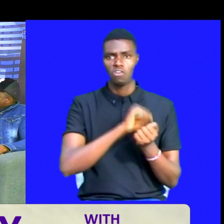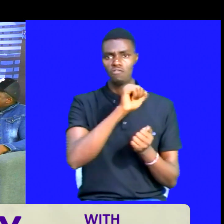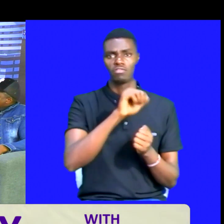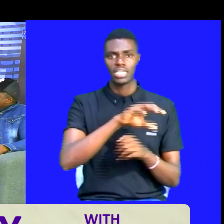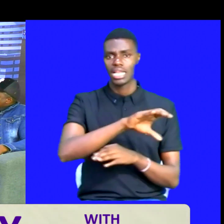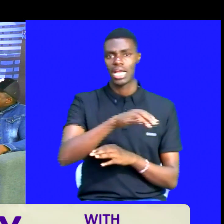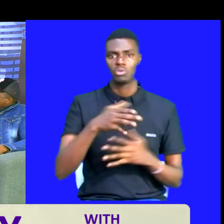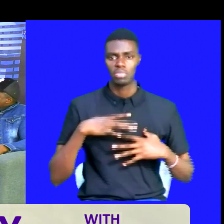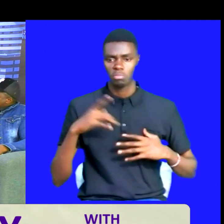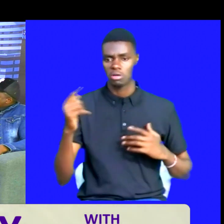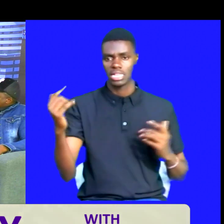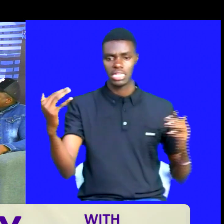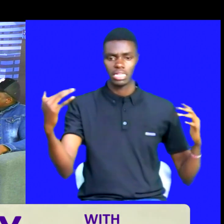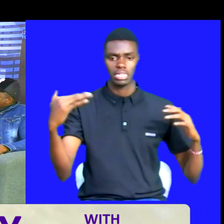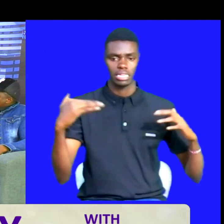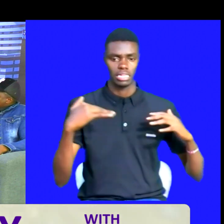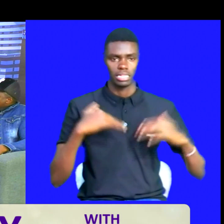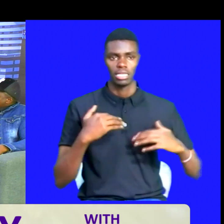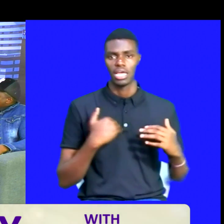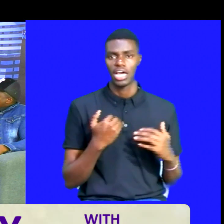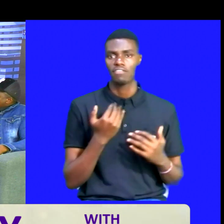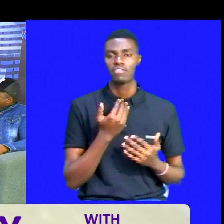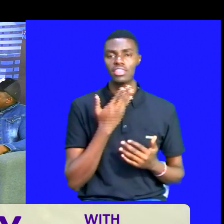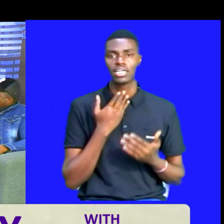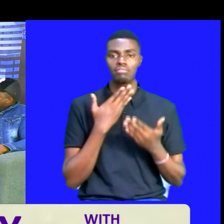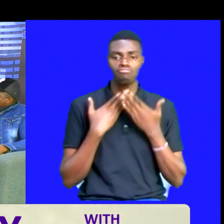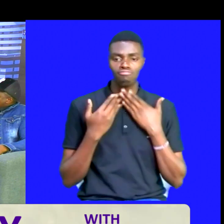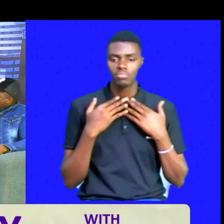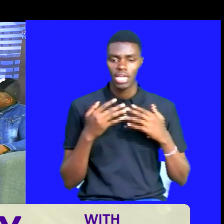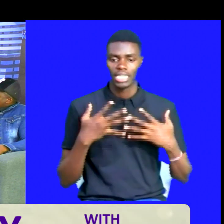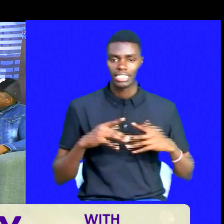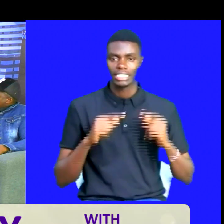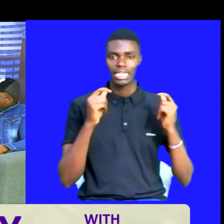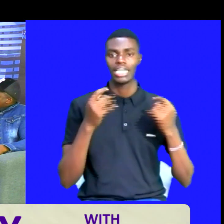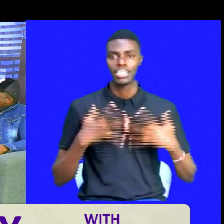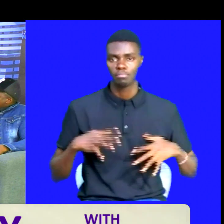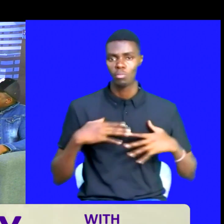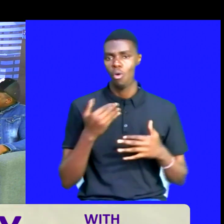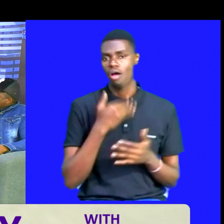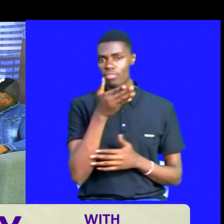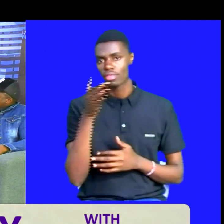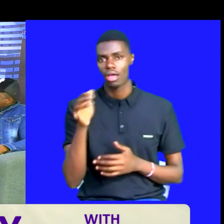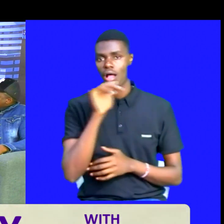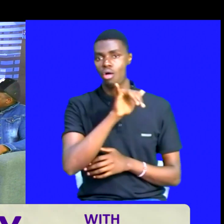coming through. That means there's that desire, there's that talent out there. People want to, there are those,